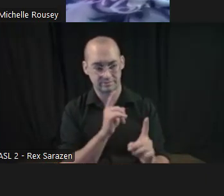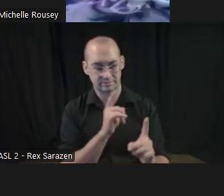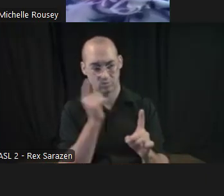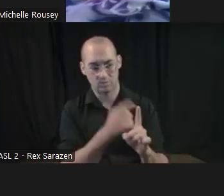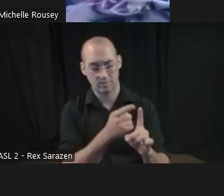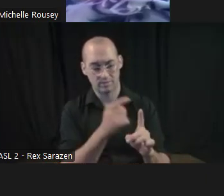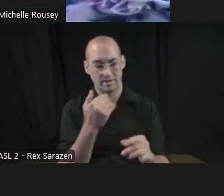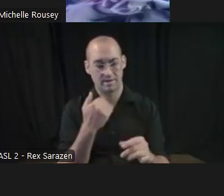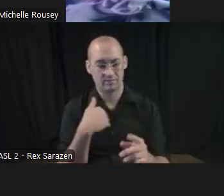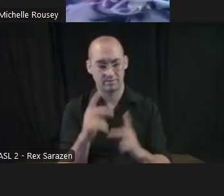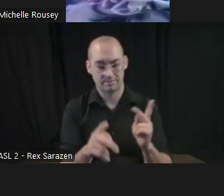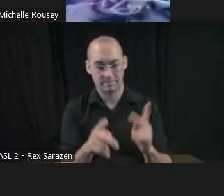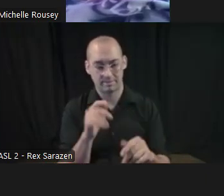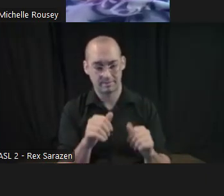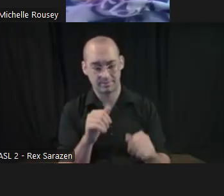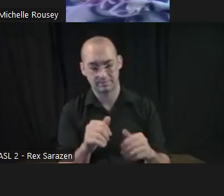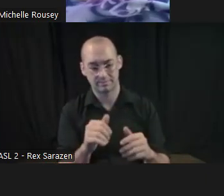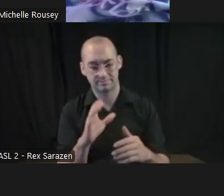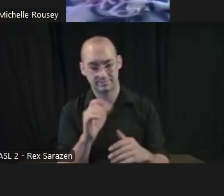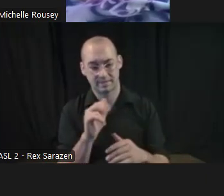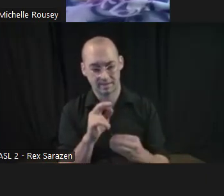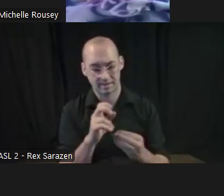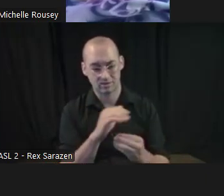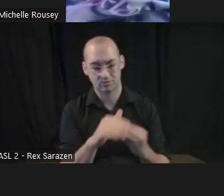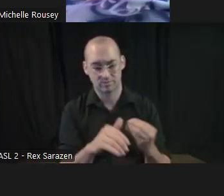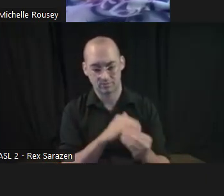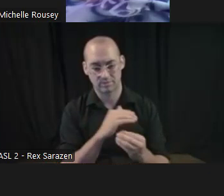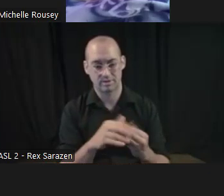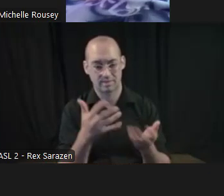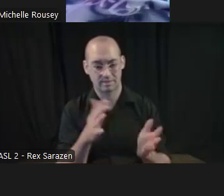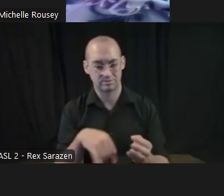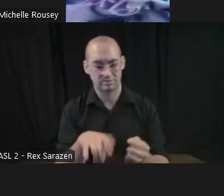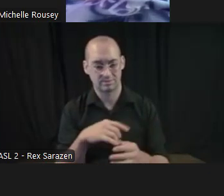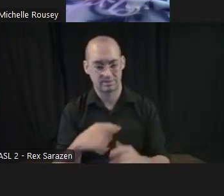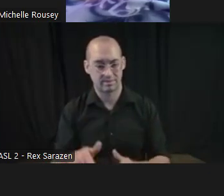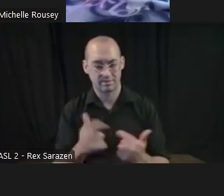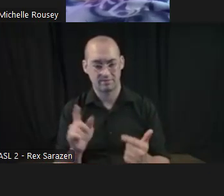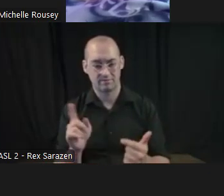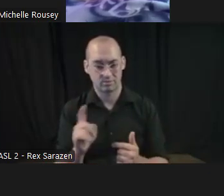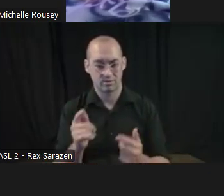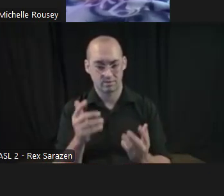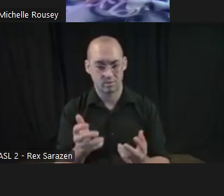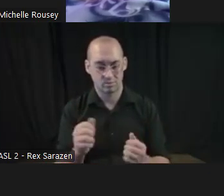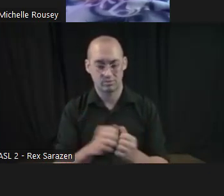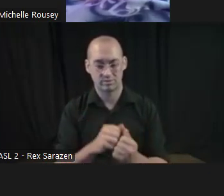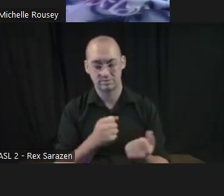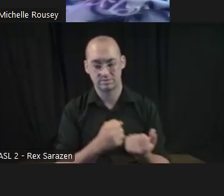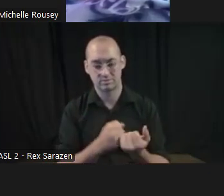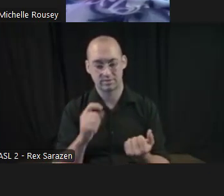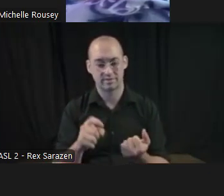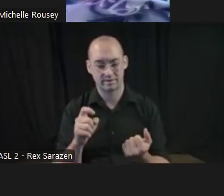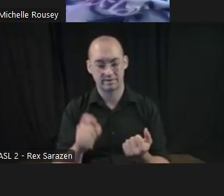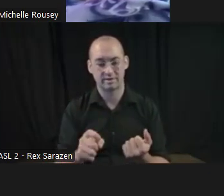have people be able to have the care wrapped around them that allows them to live in their setting of choice with the support they need. So it